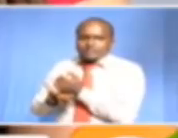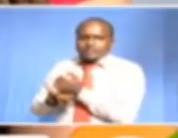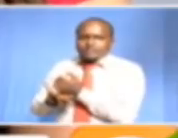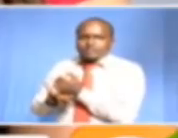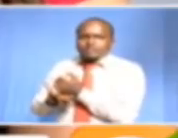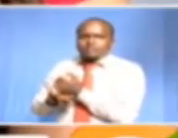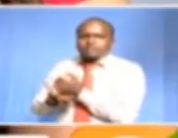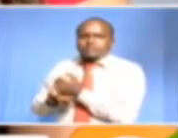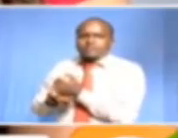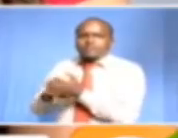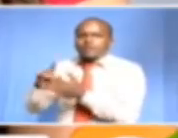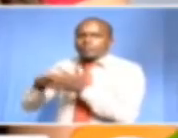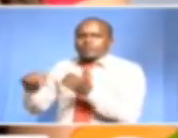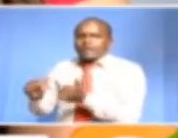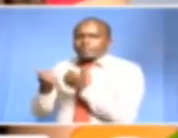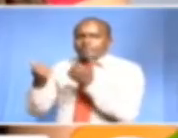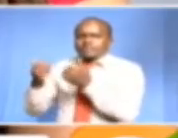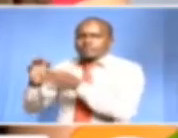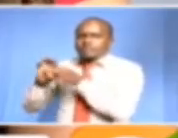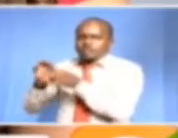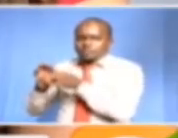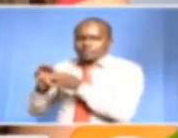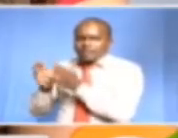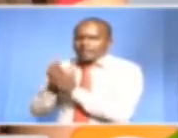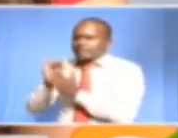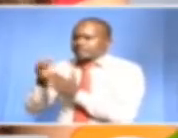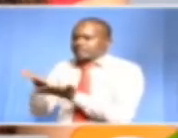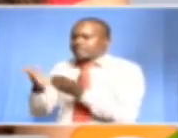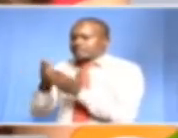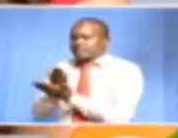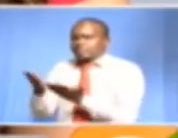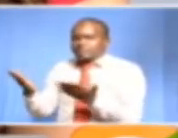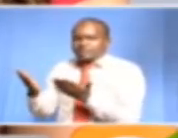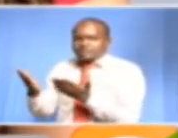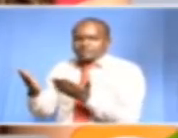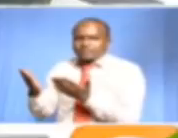happened to that relationship, and is there something brewing now?